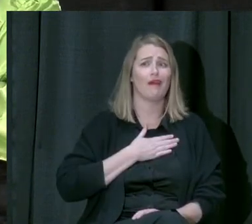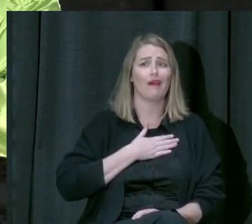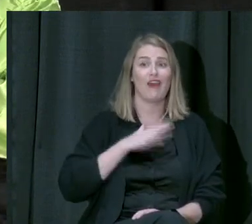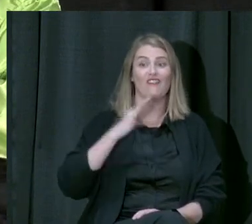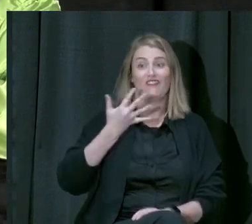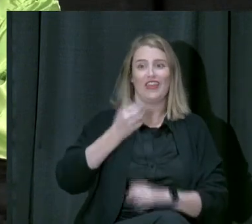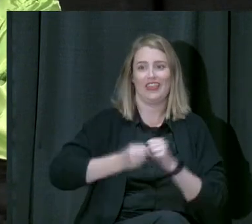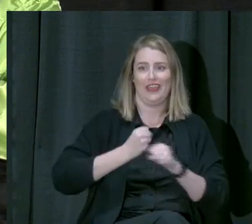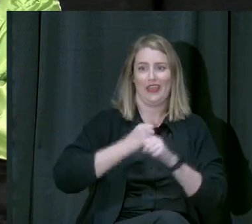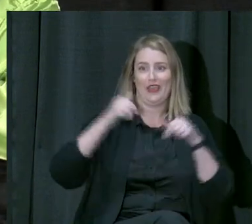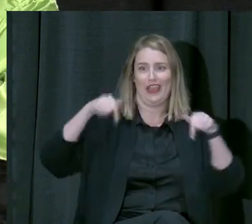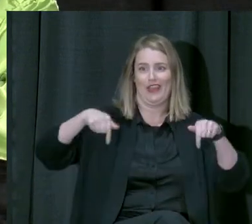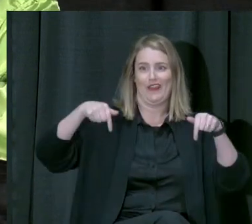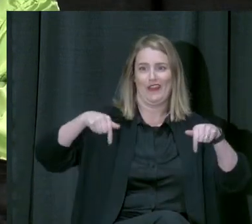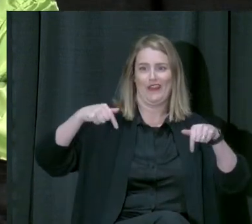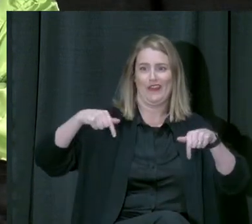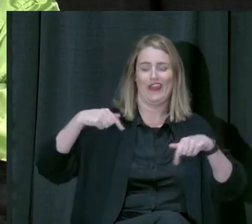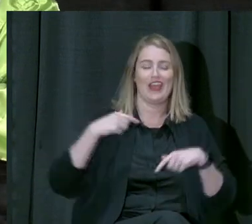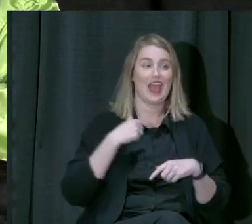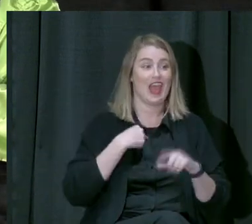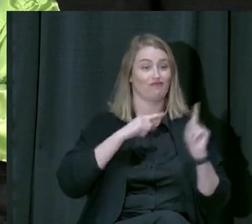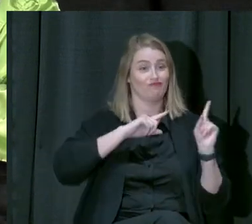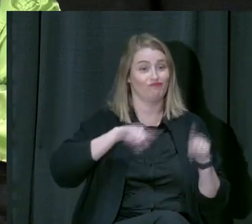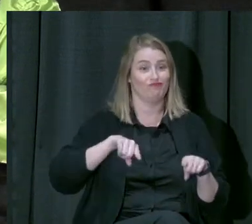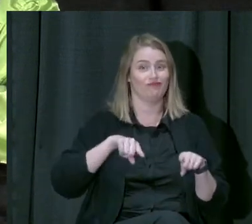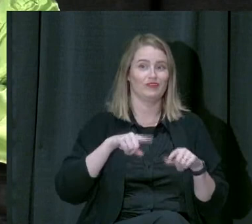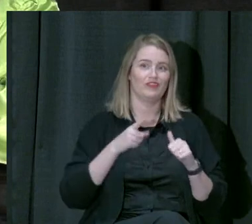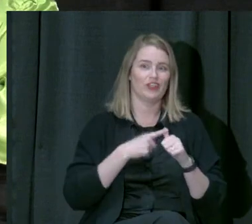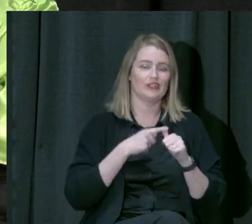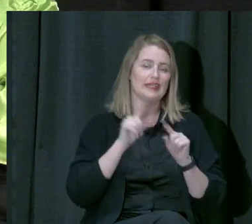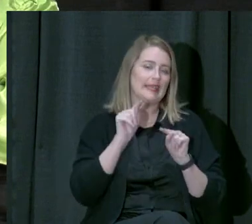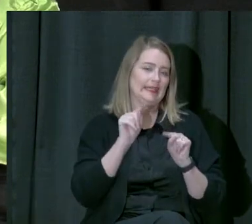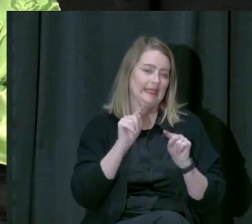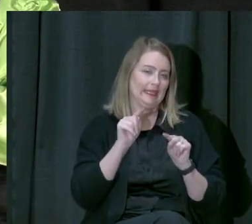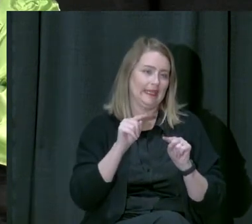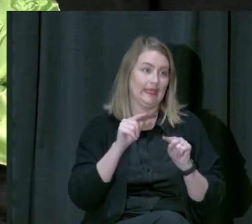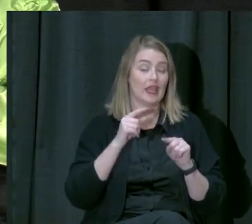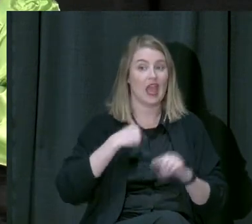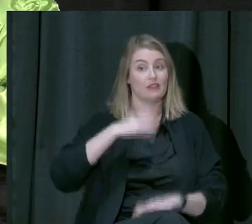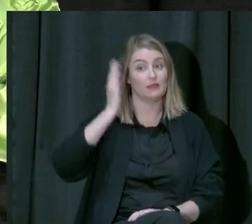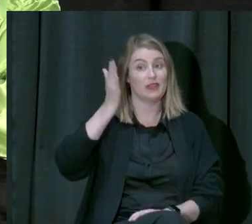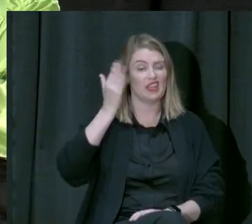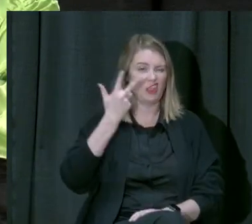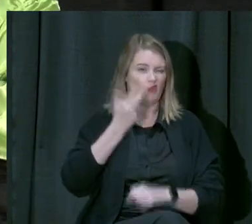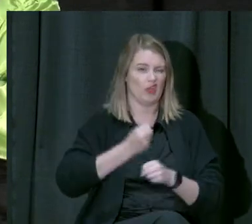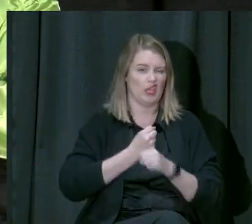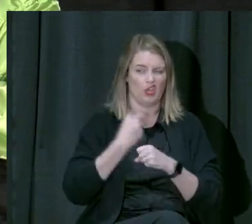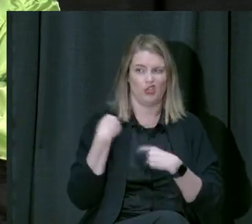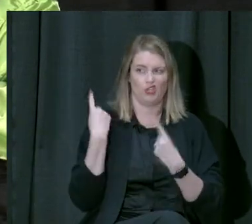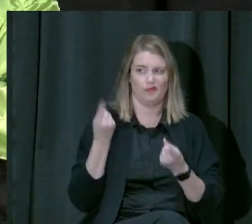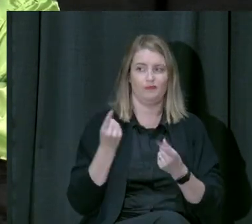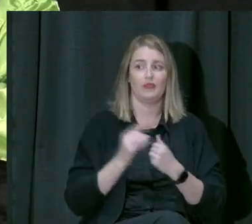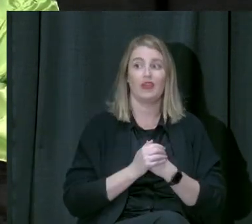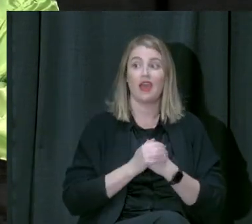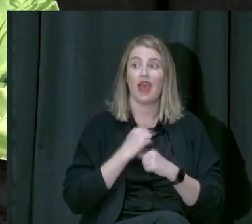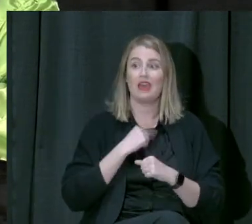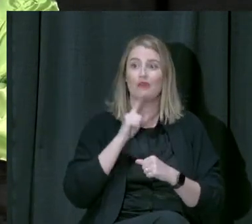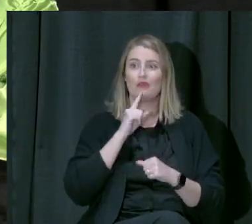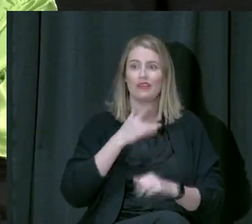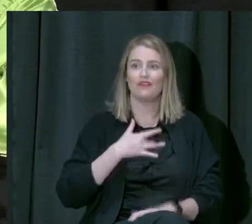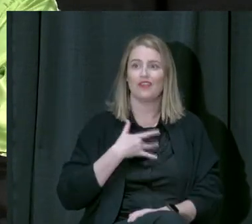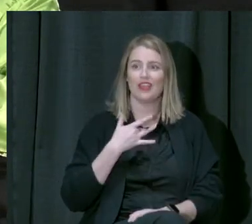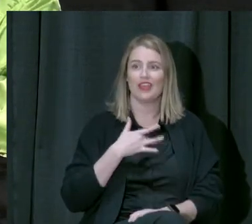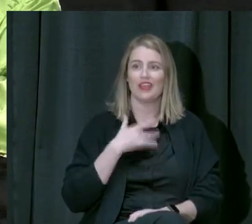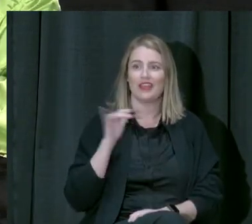here, and I came here first as just an attendee, and I've been speaking the past 3 years. And I really feel